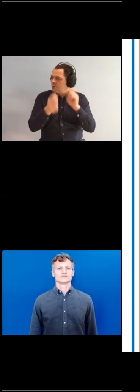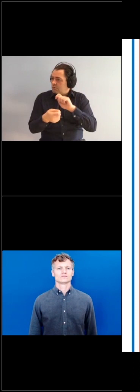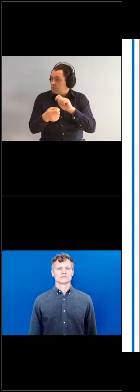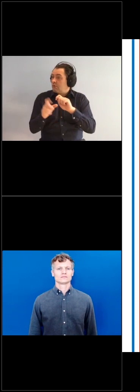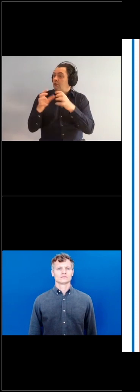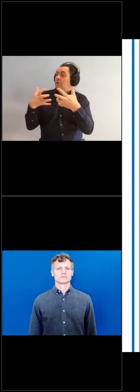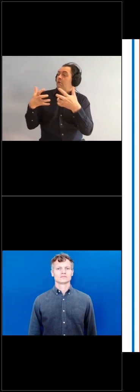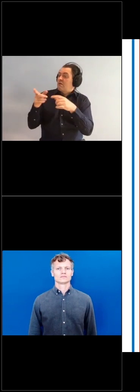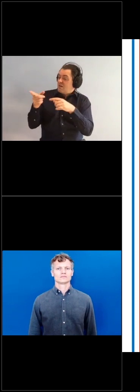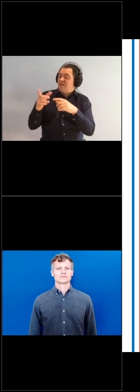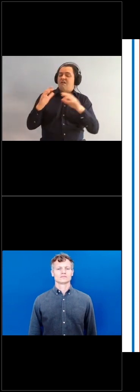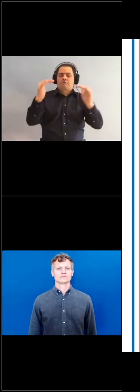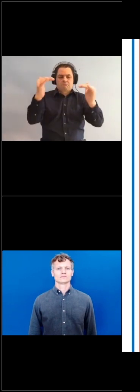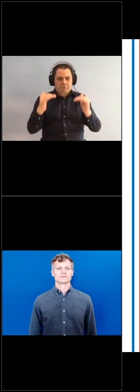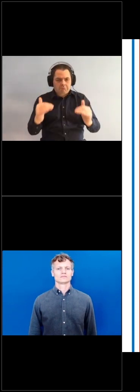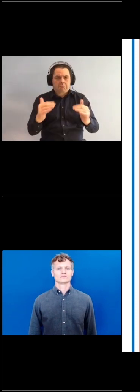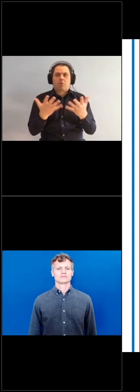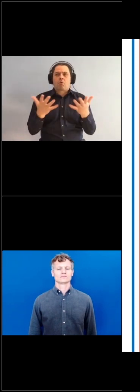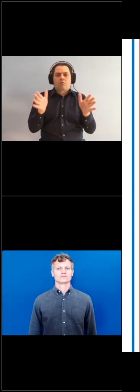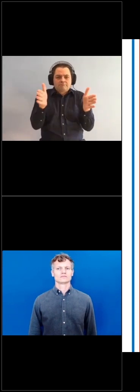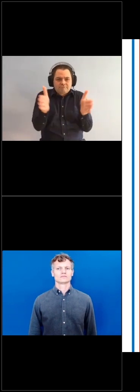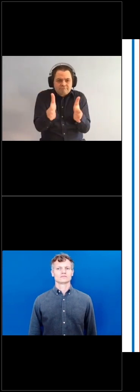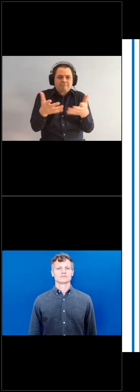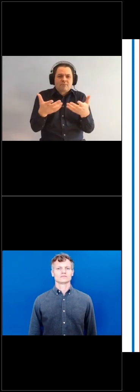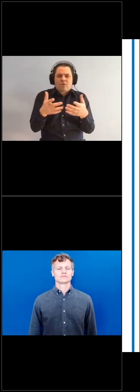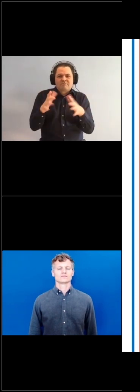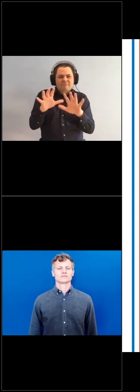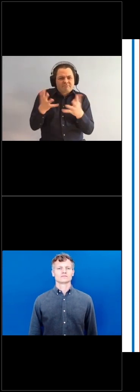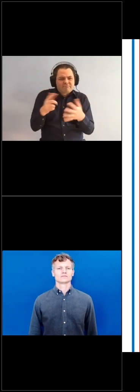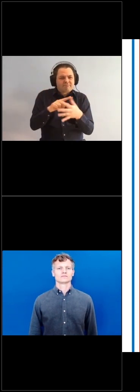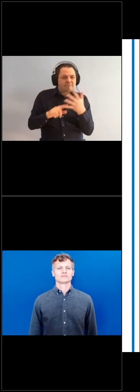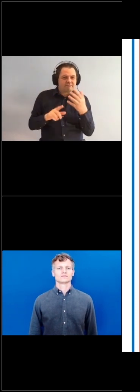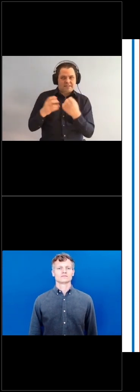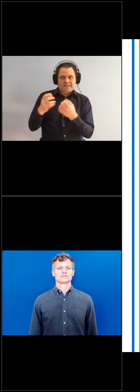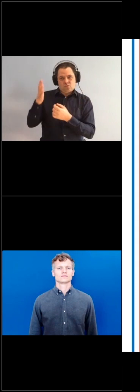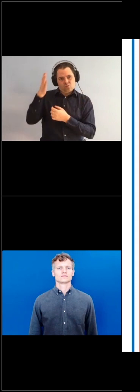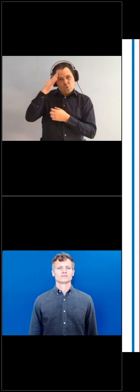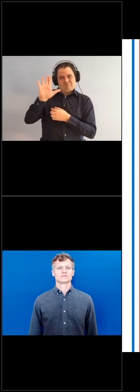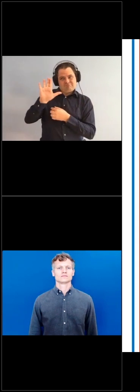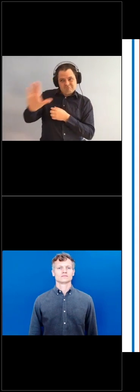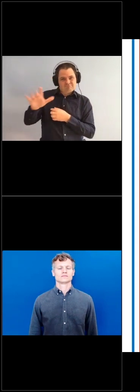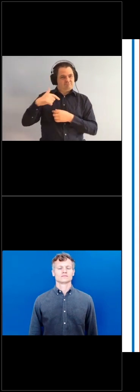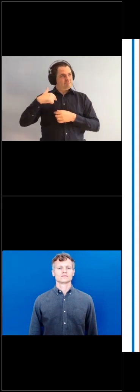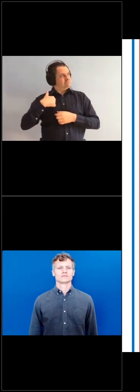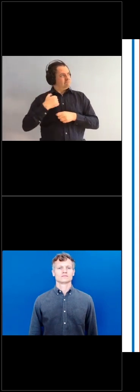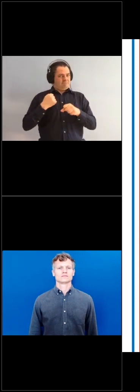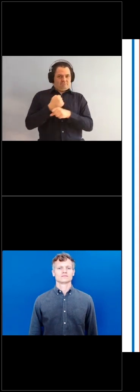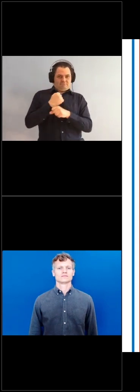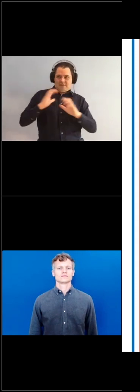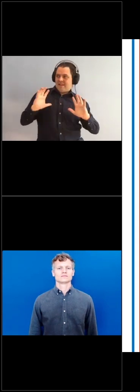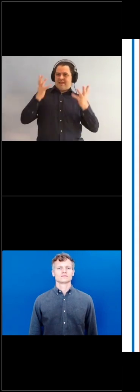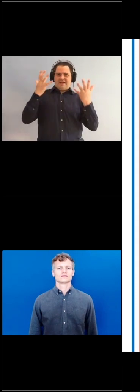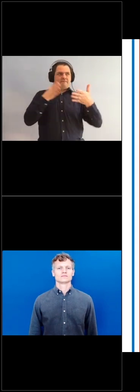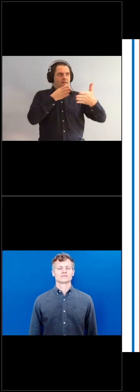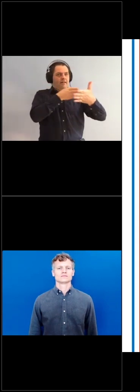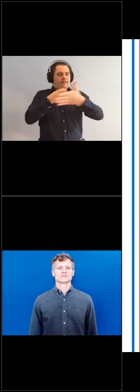terms of actualizing collection, identification of the barriers which persons with abilities experience. We